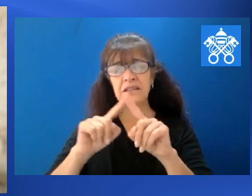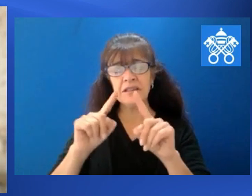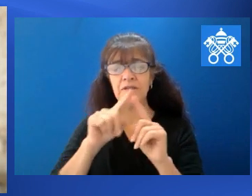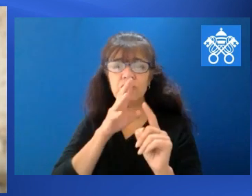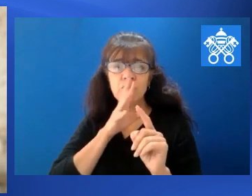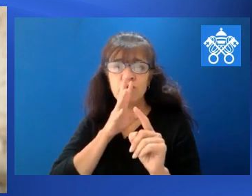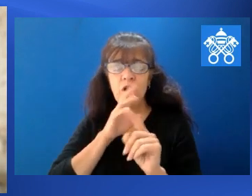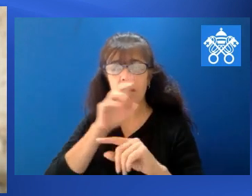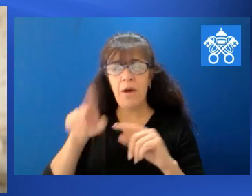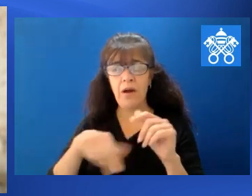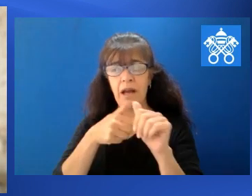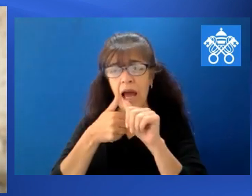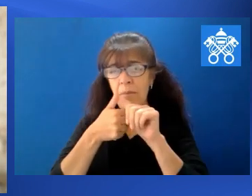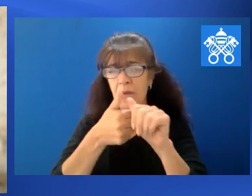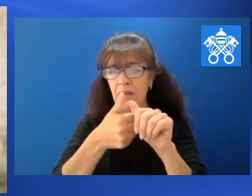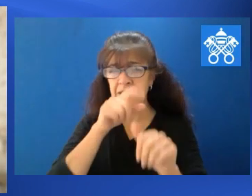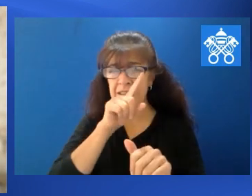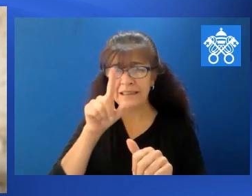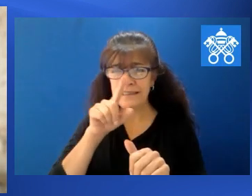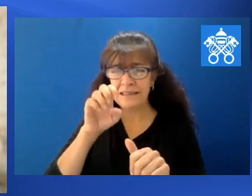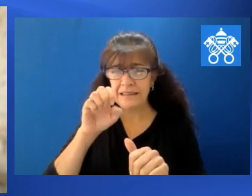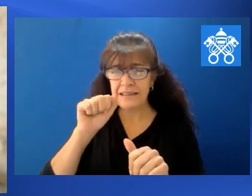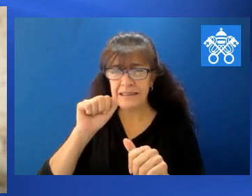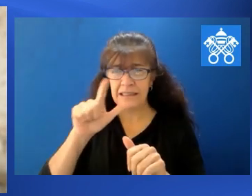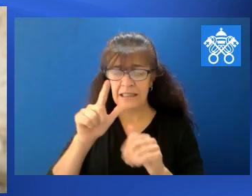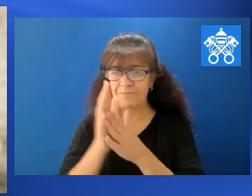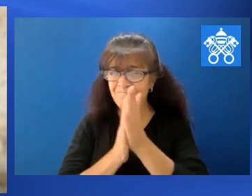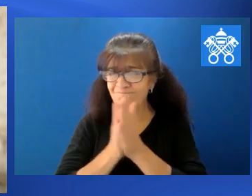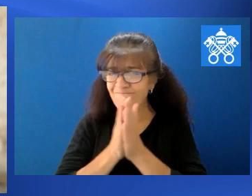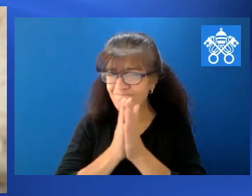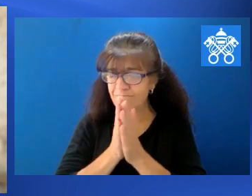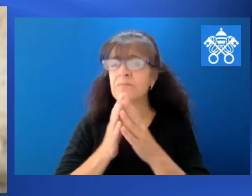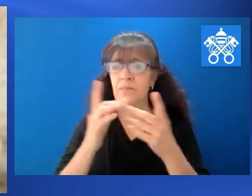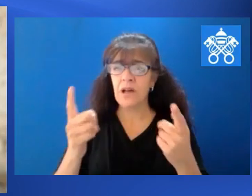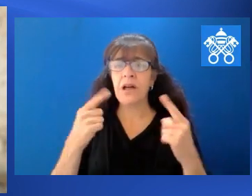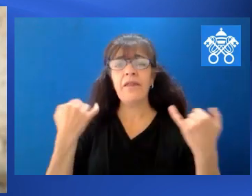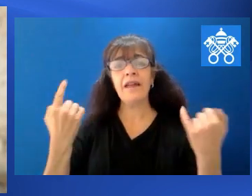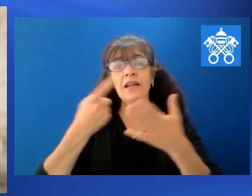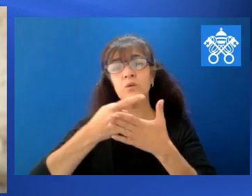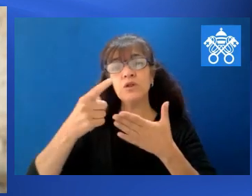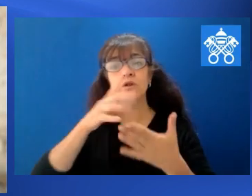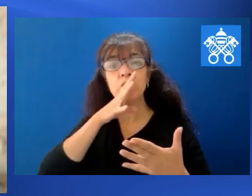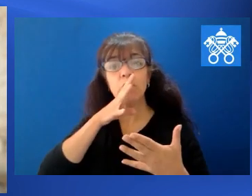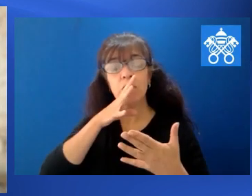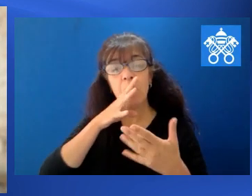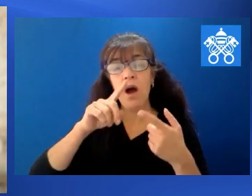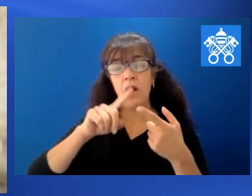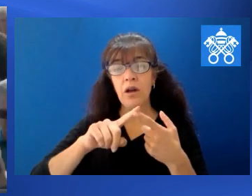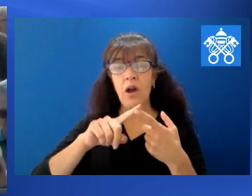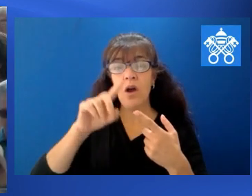This week we went to Oceania, especially Australia, where St. Mary MacKillop